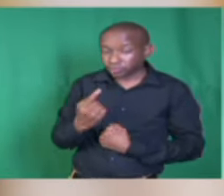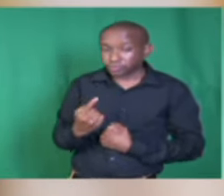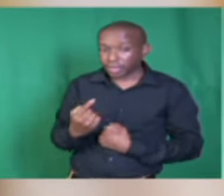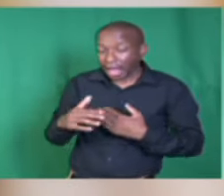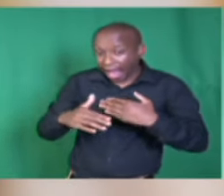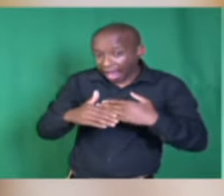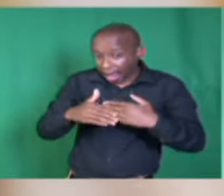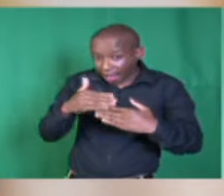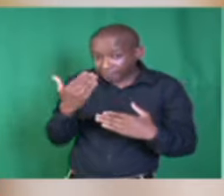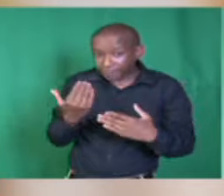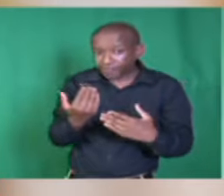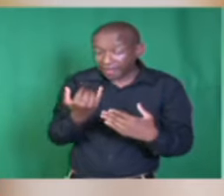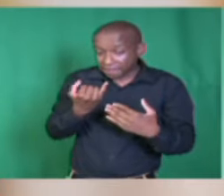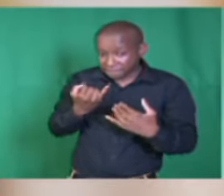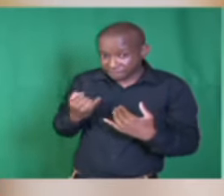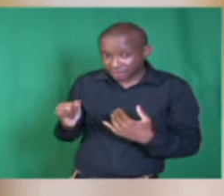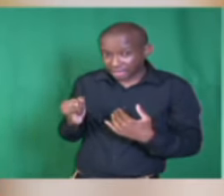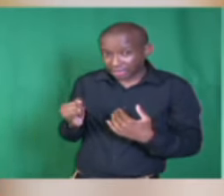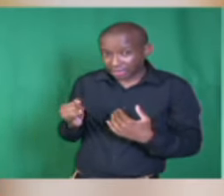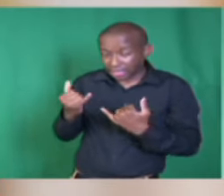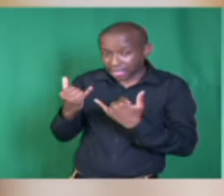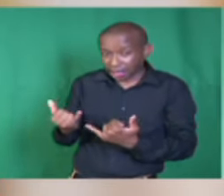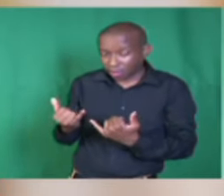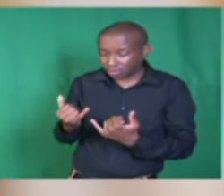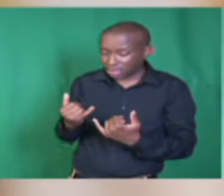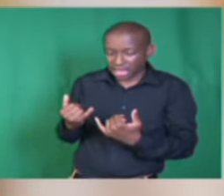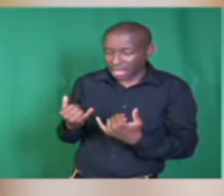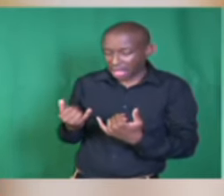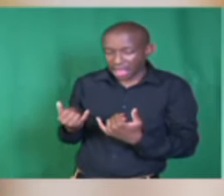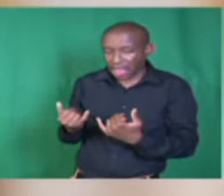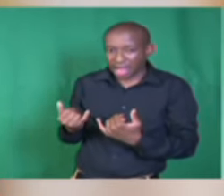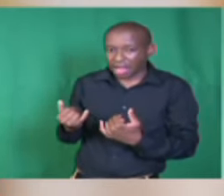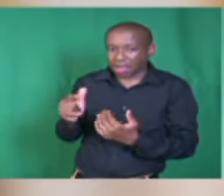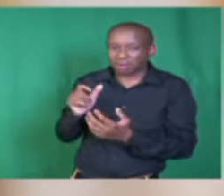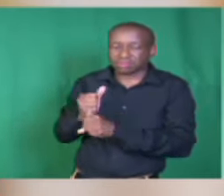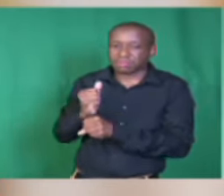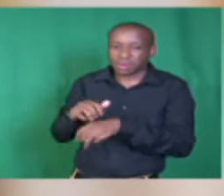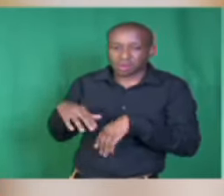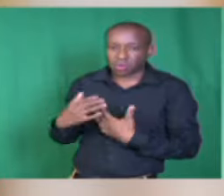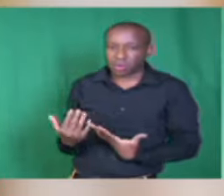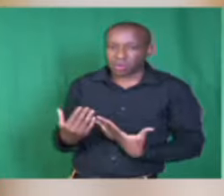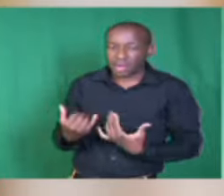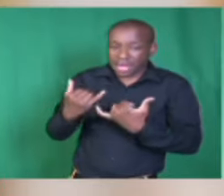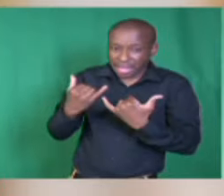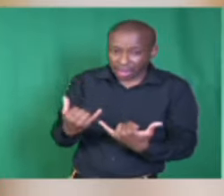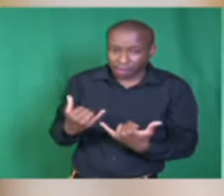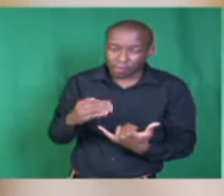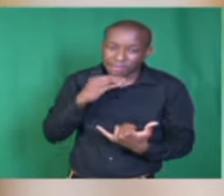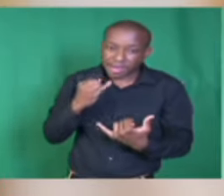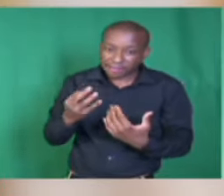after the first husbands were invalid, he will also have gotten himself